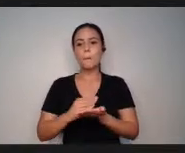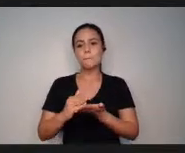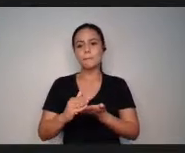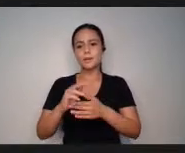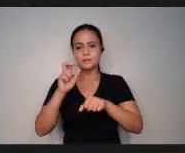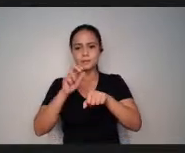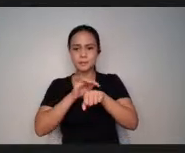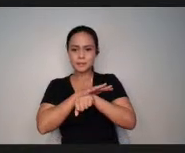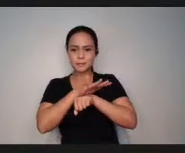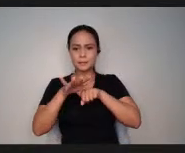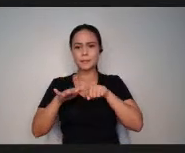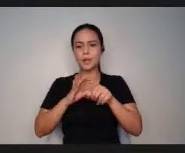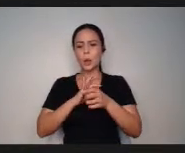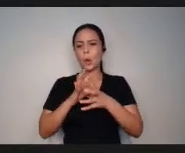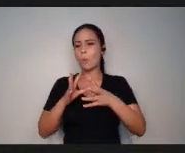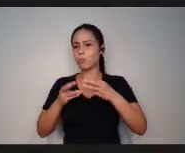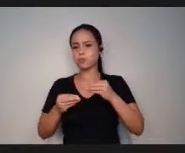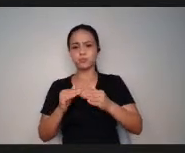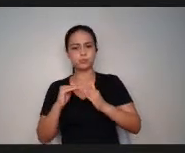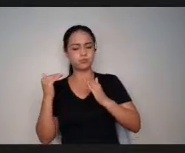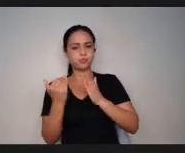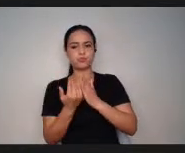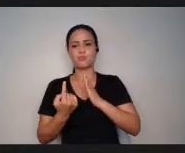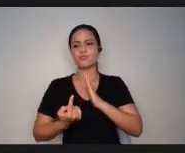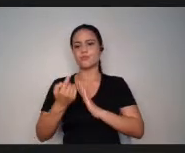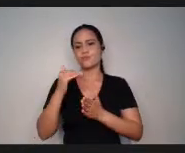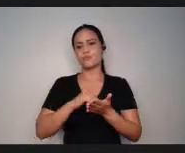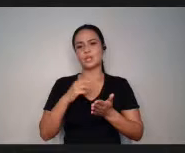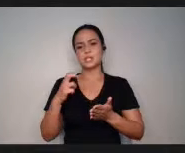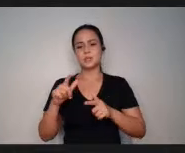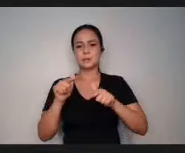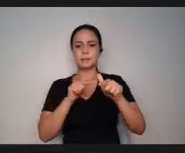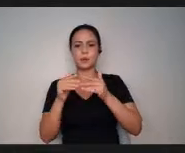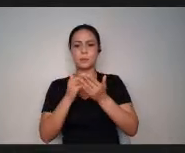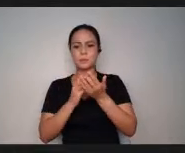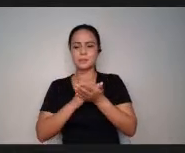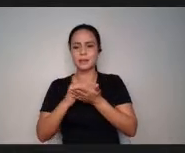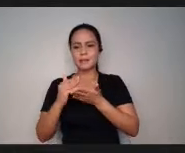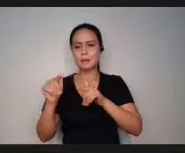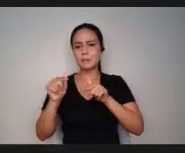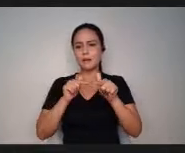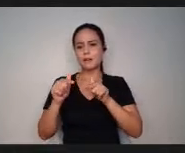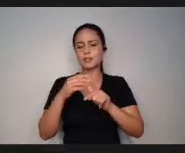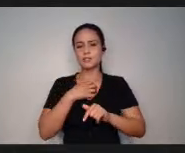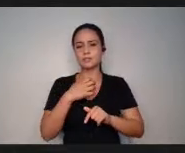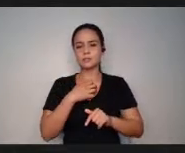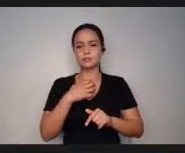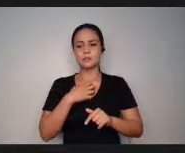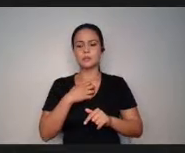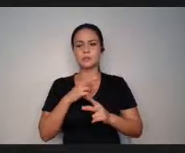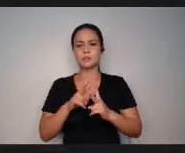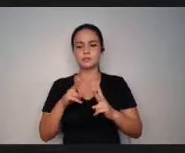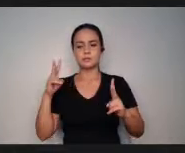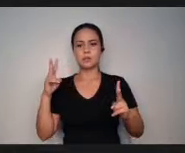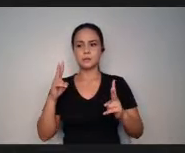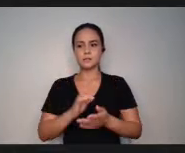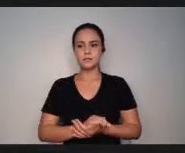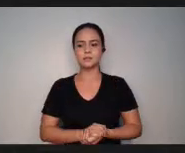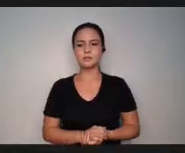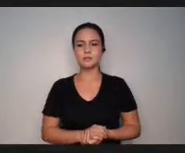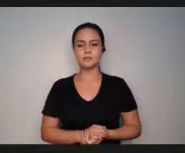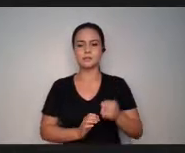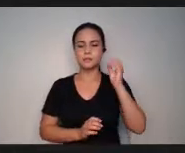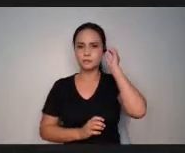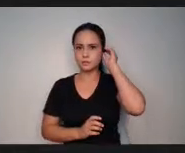from home. But in the United States, 73% of those with annual incomes, people who are working, who had incomes